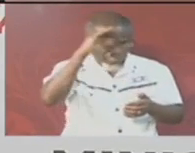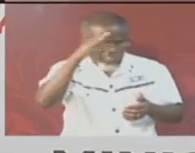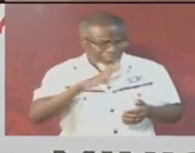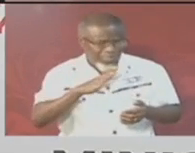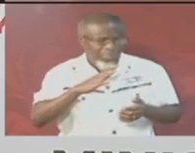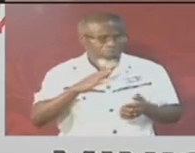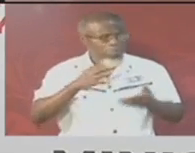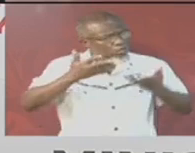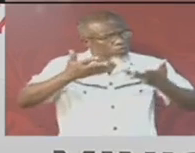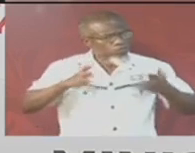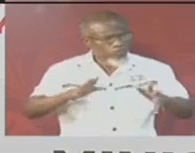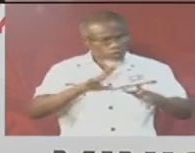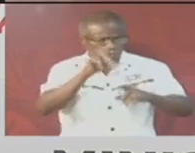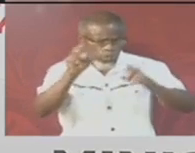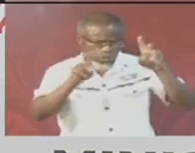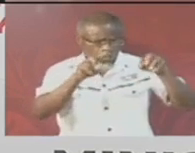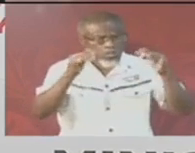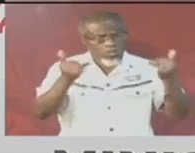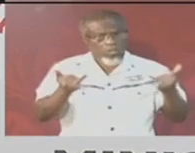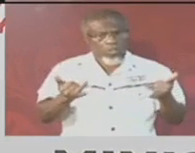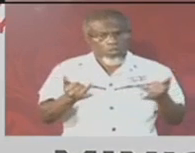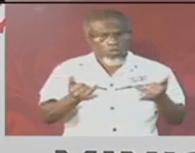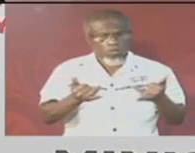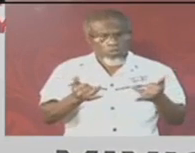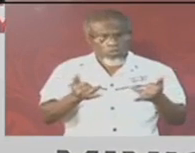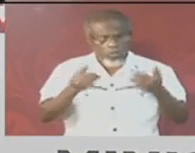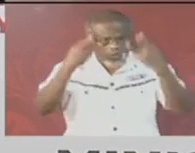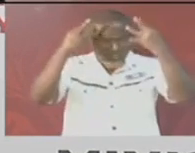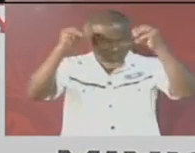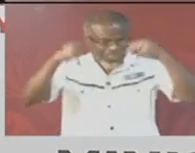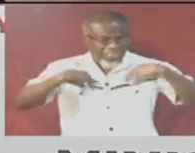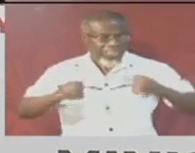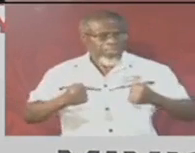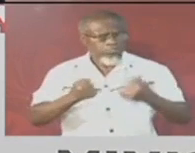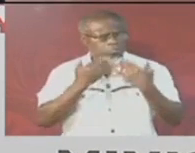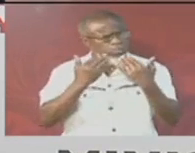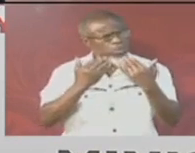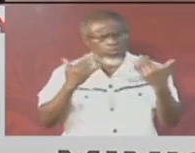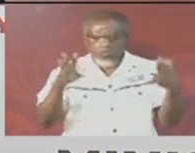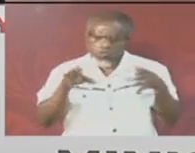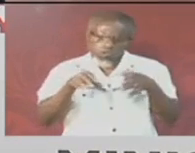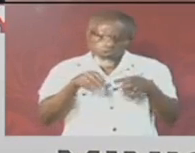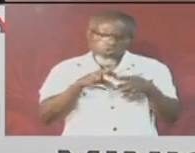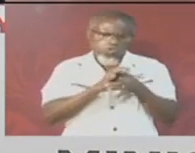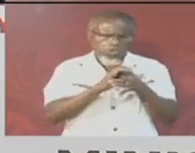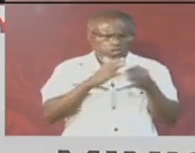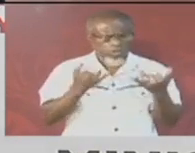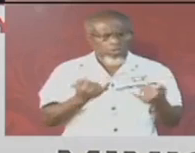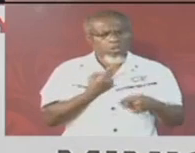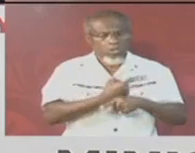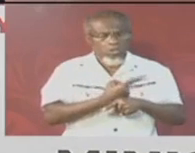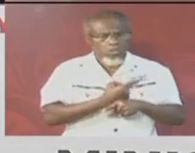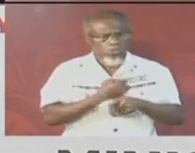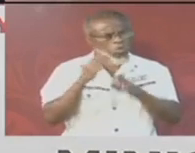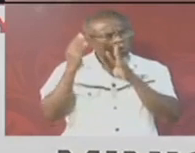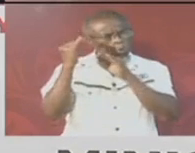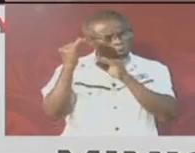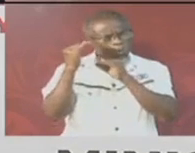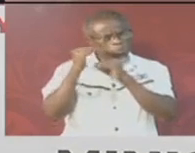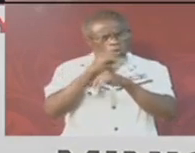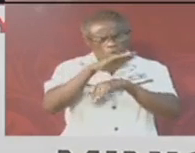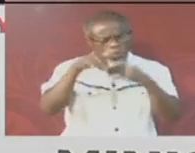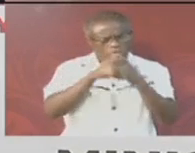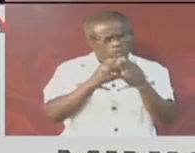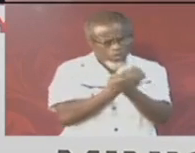segment. The Ministry of Health thanks you for joining us for today's COVID-19 update. We trust that the information shared this morning